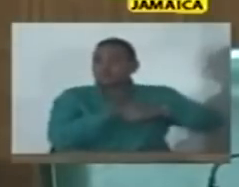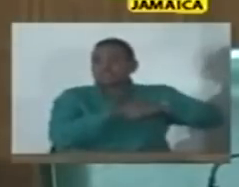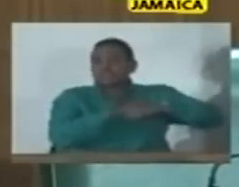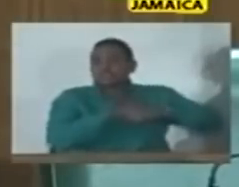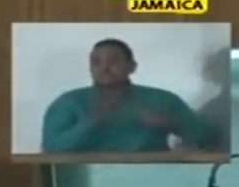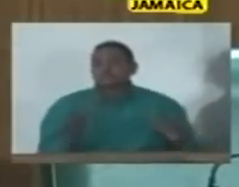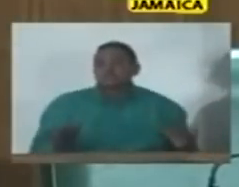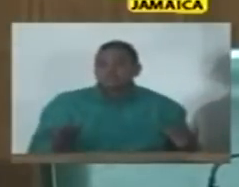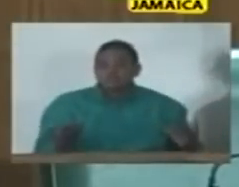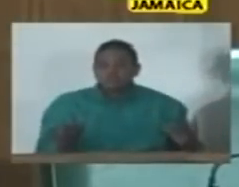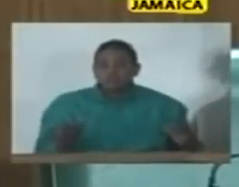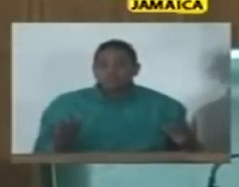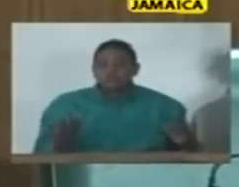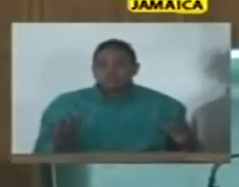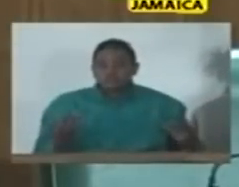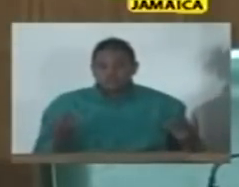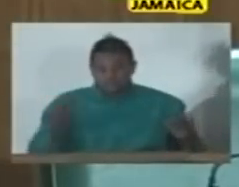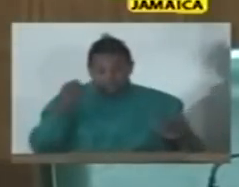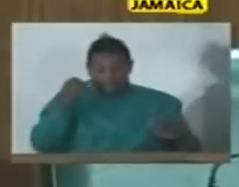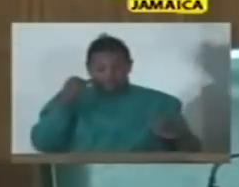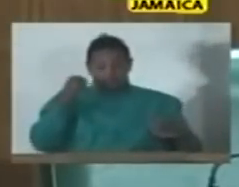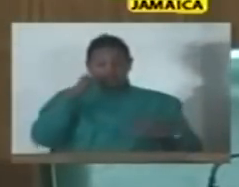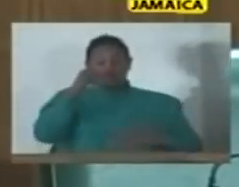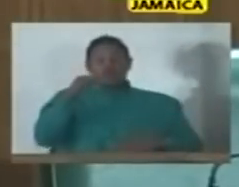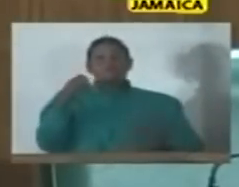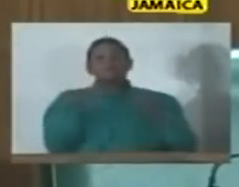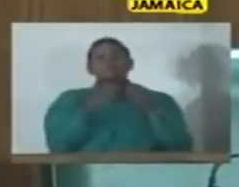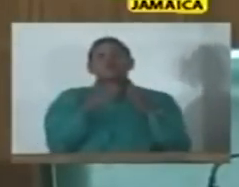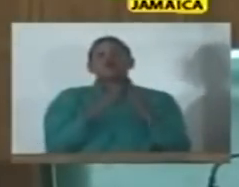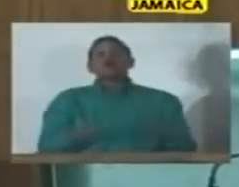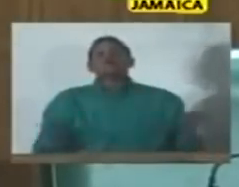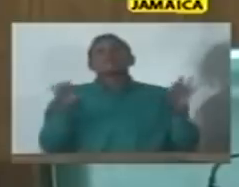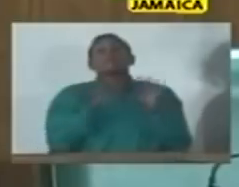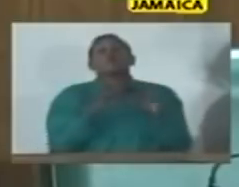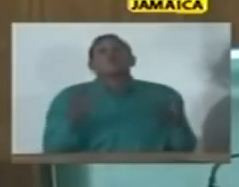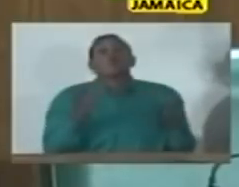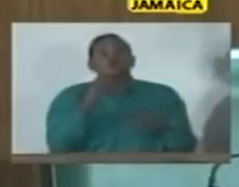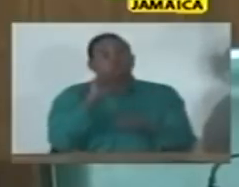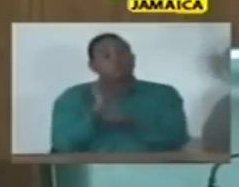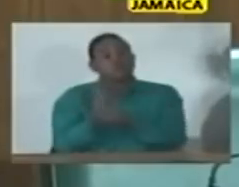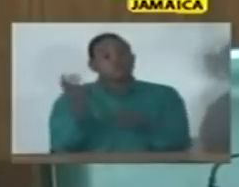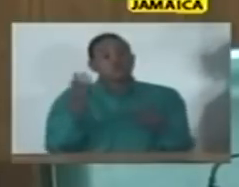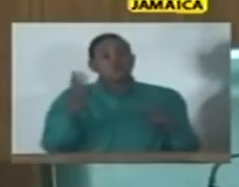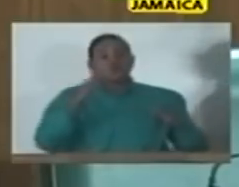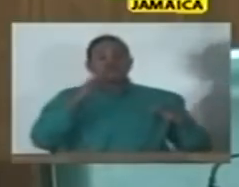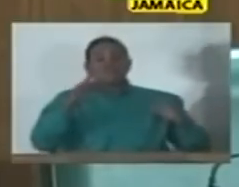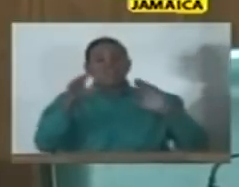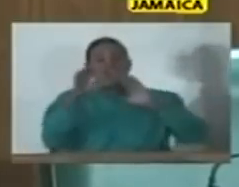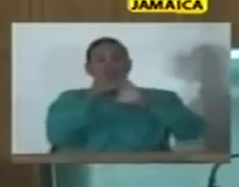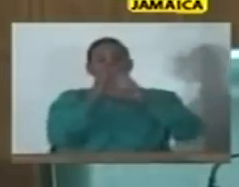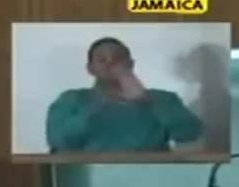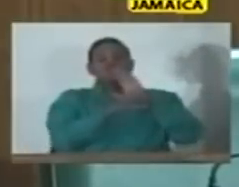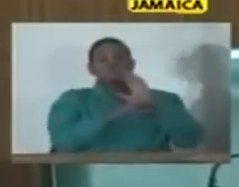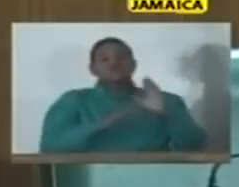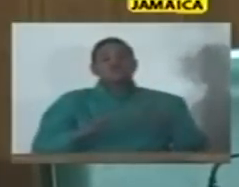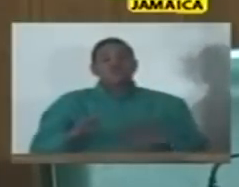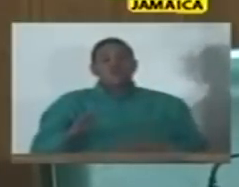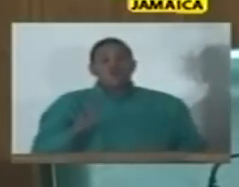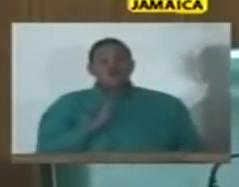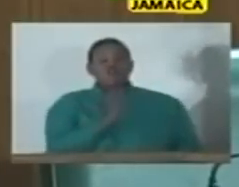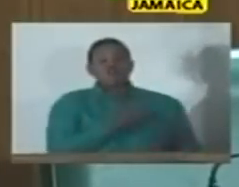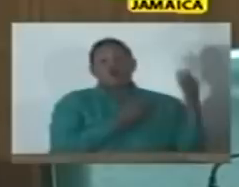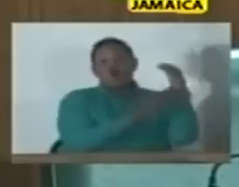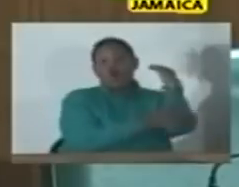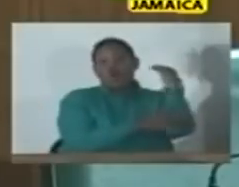not more important to ensure that the constitution of our